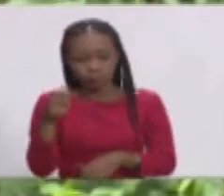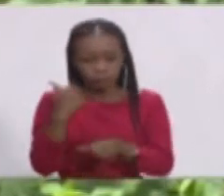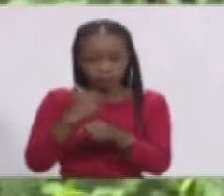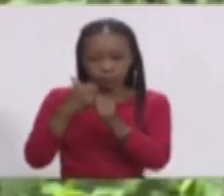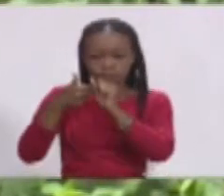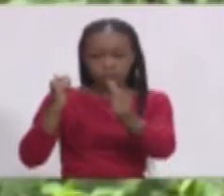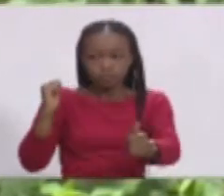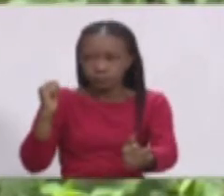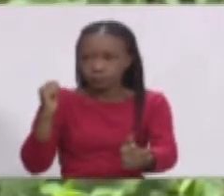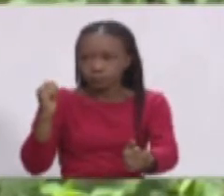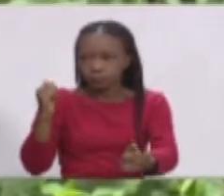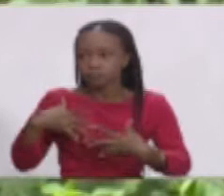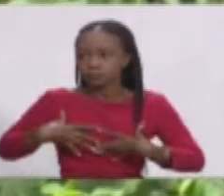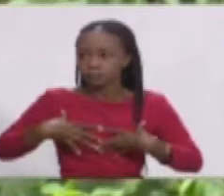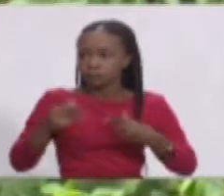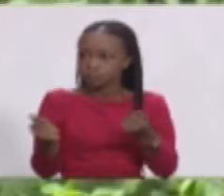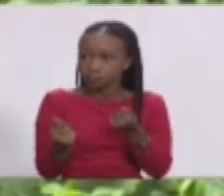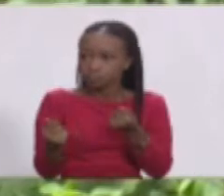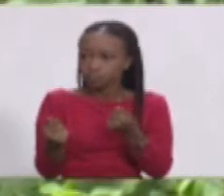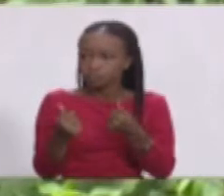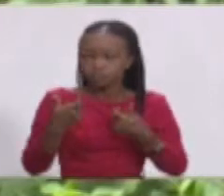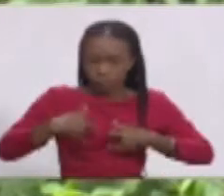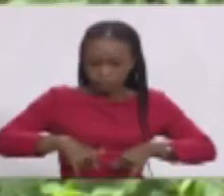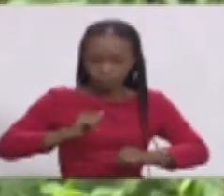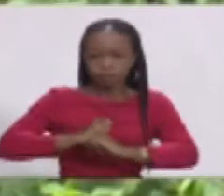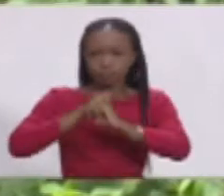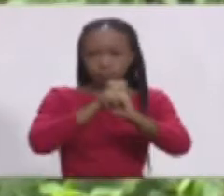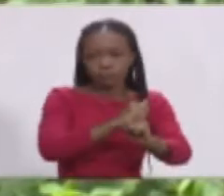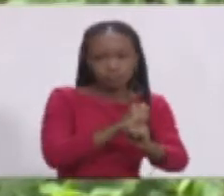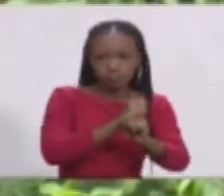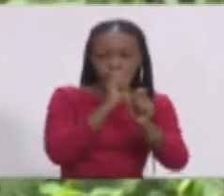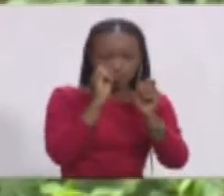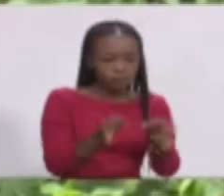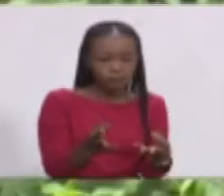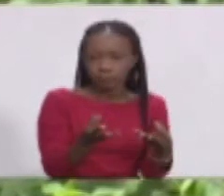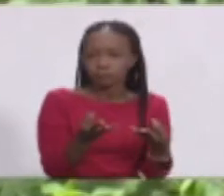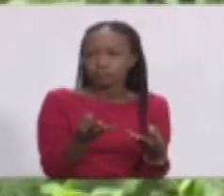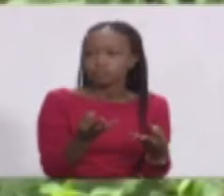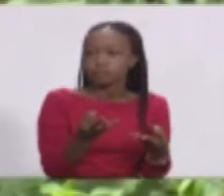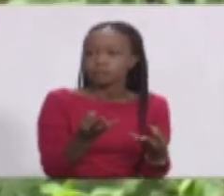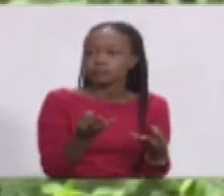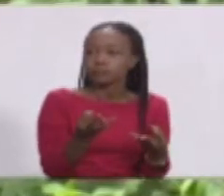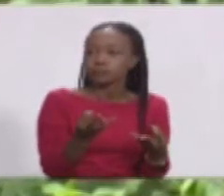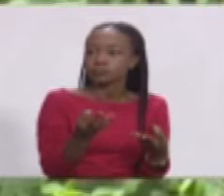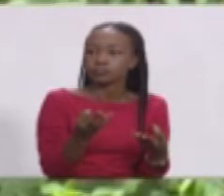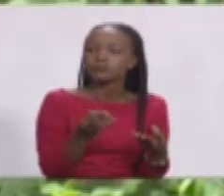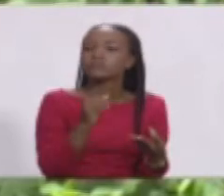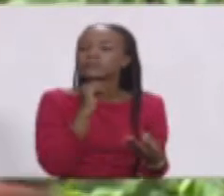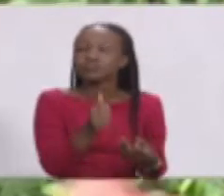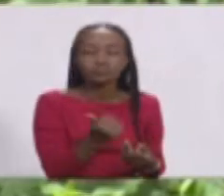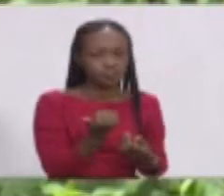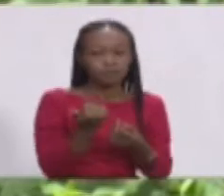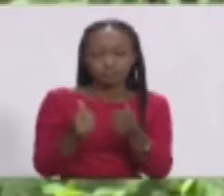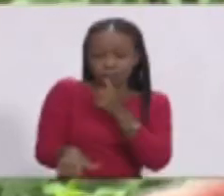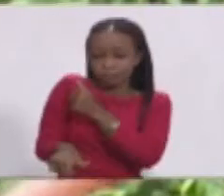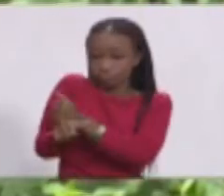against the health we are trying to protect. Okay. So if we do go into lockdown too early or unnecessarily, then we are